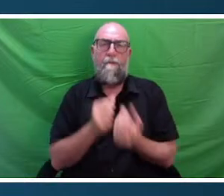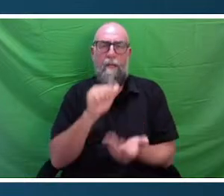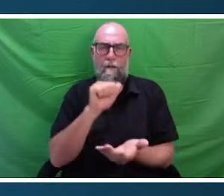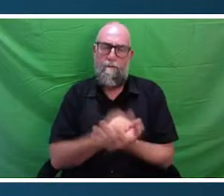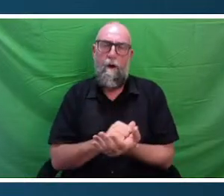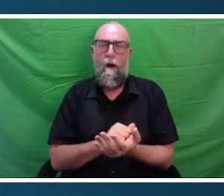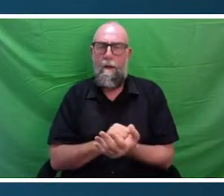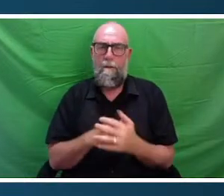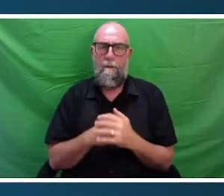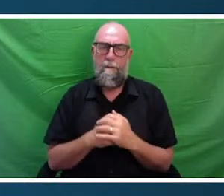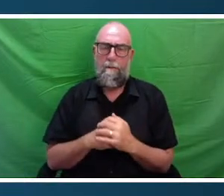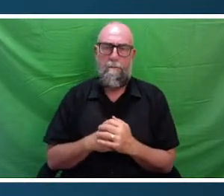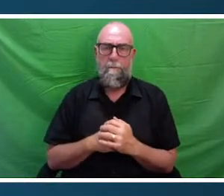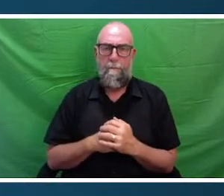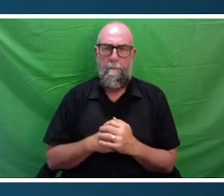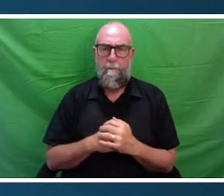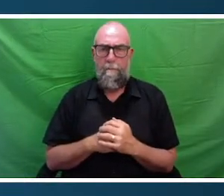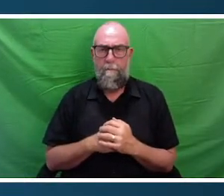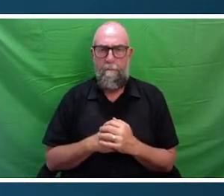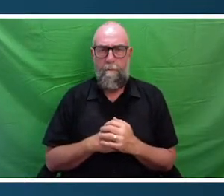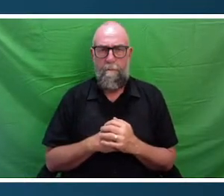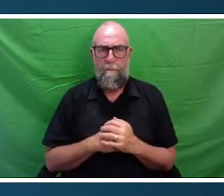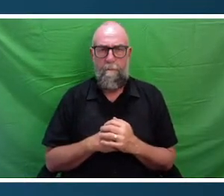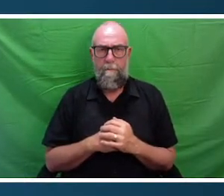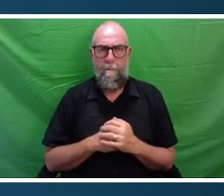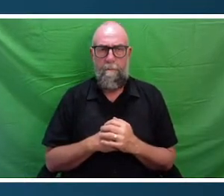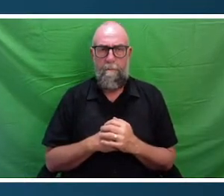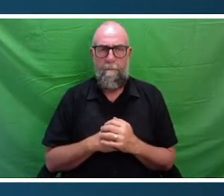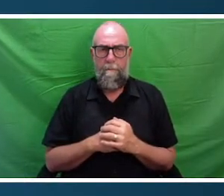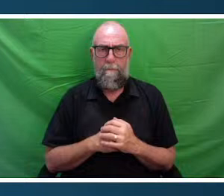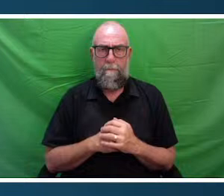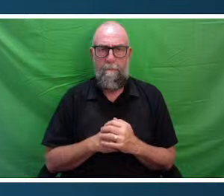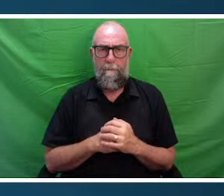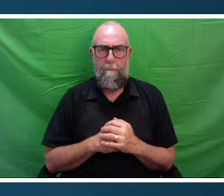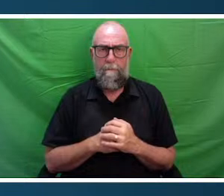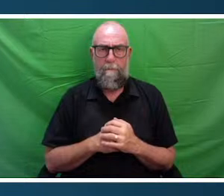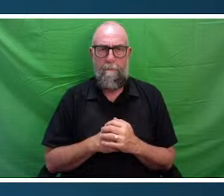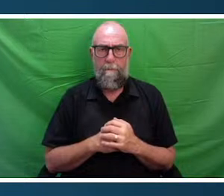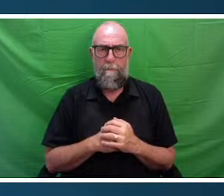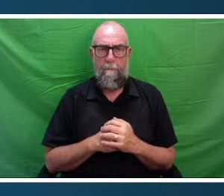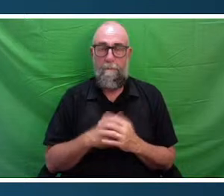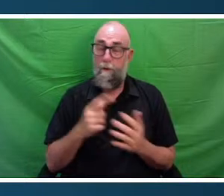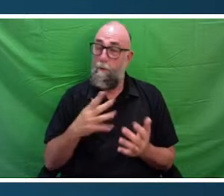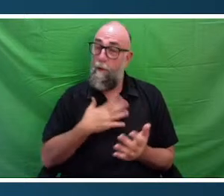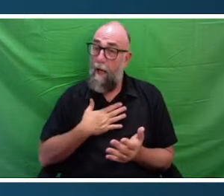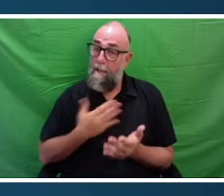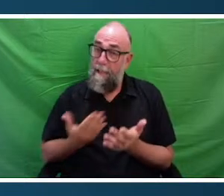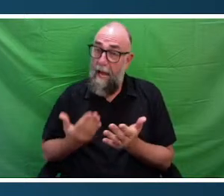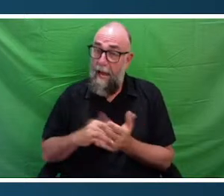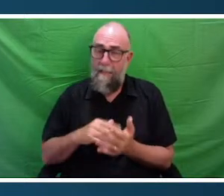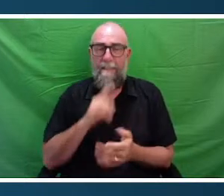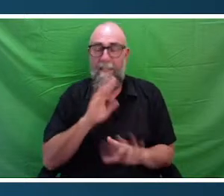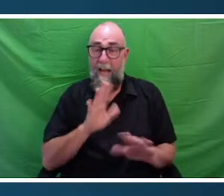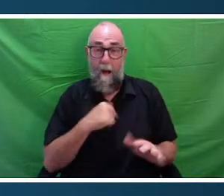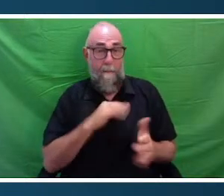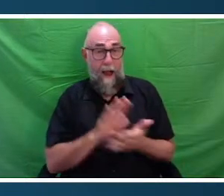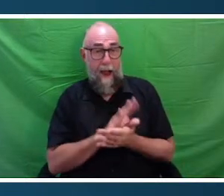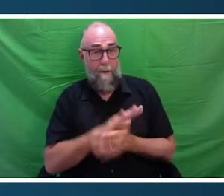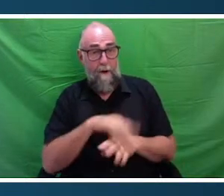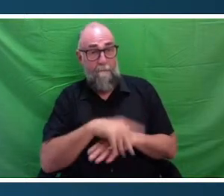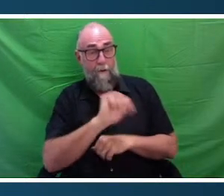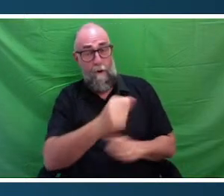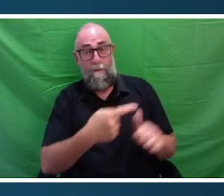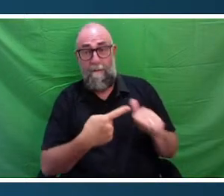Ryan, do you want to comment on that or happy with the answer? I'm very happy with that answer. Do we have any questions? Well,